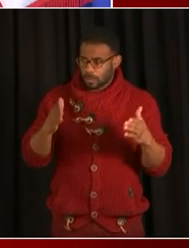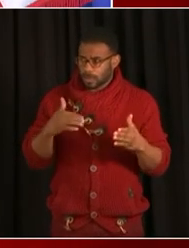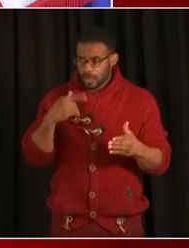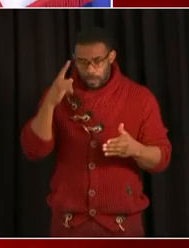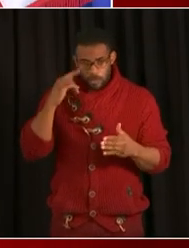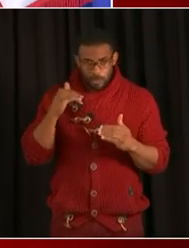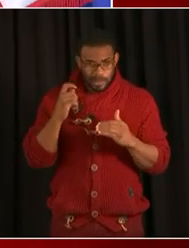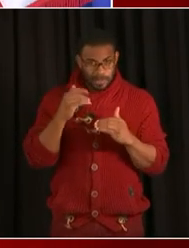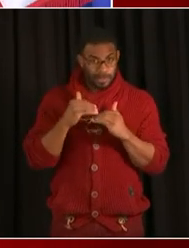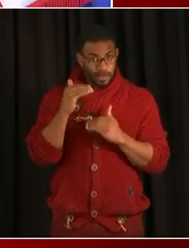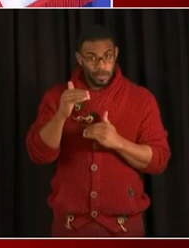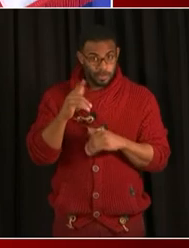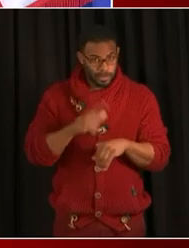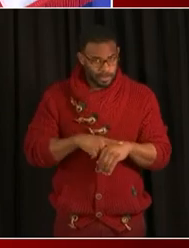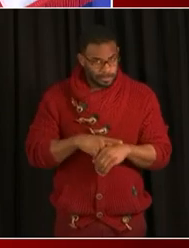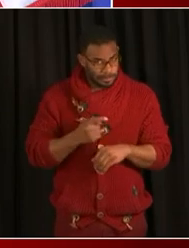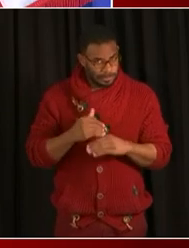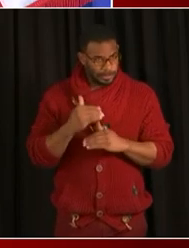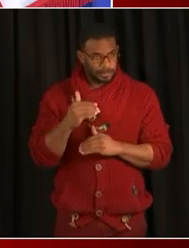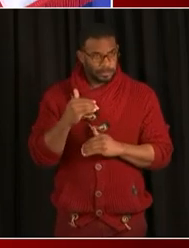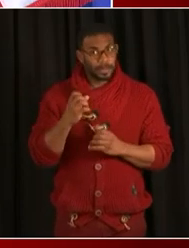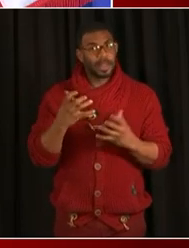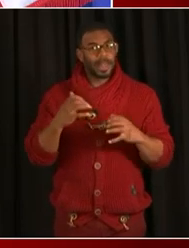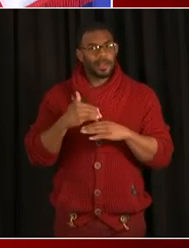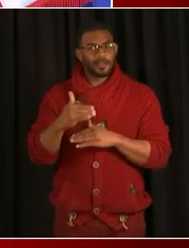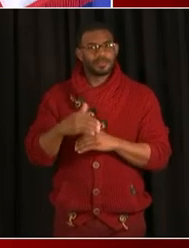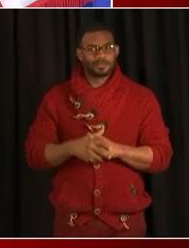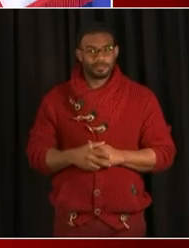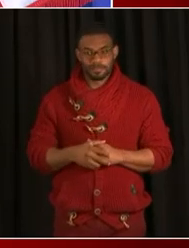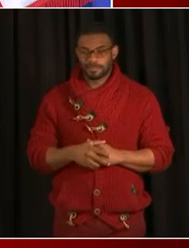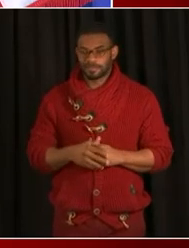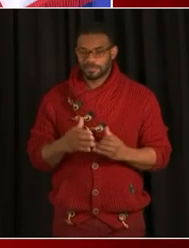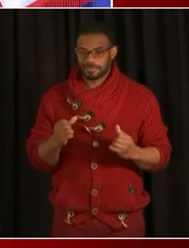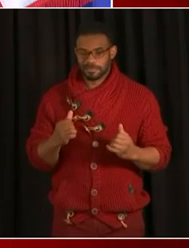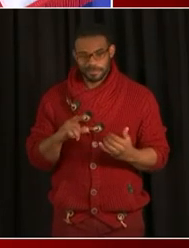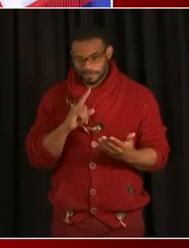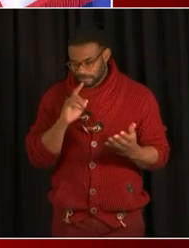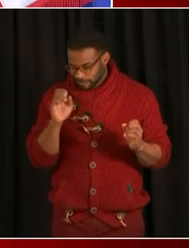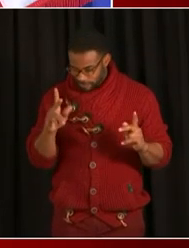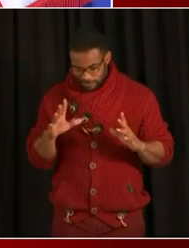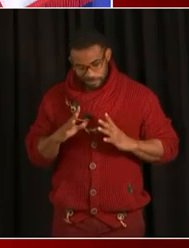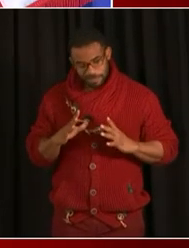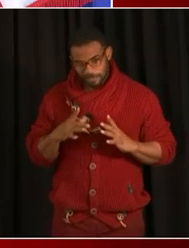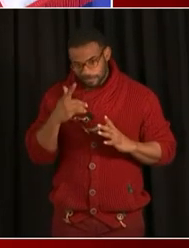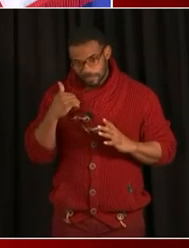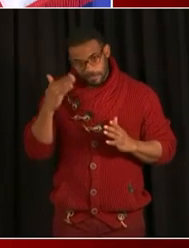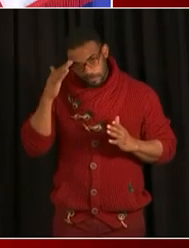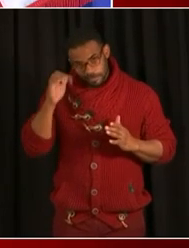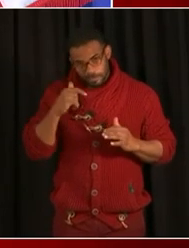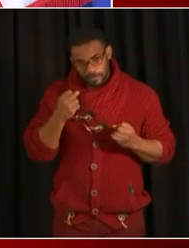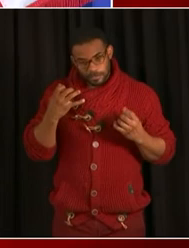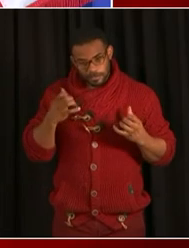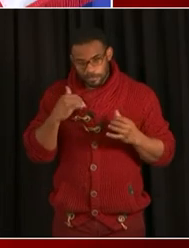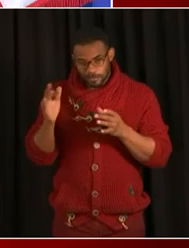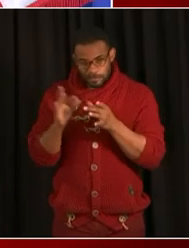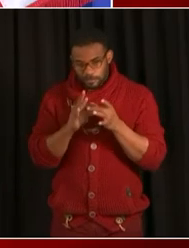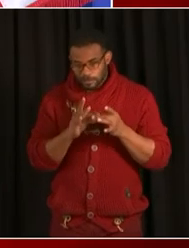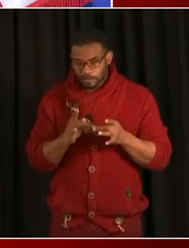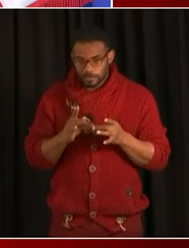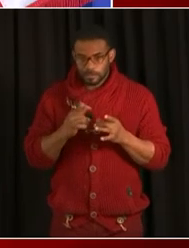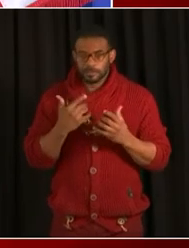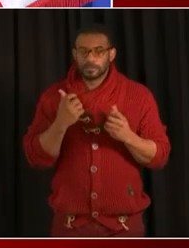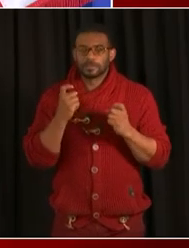out here. I know we've gone a little bit over today, or a lot over today, which is okay because I know there was a lot to be